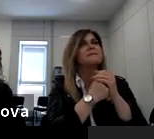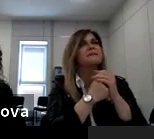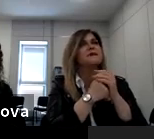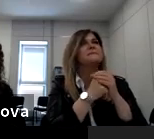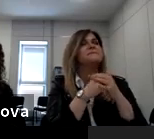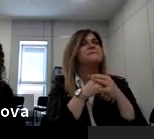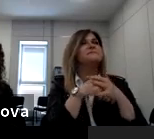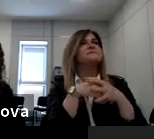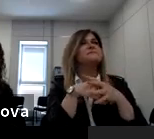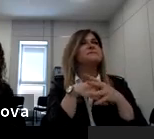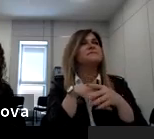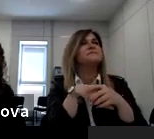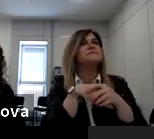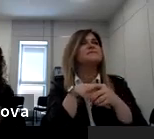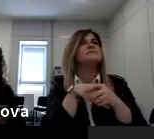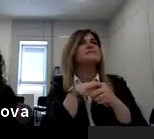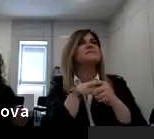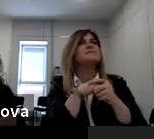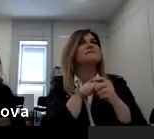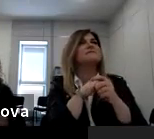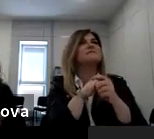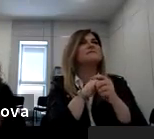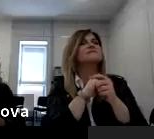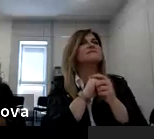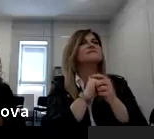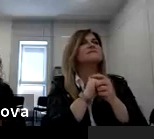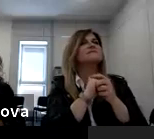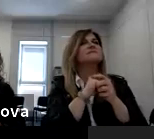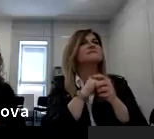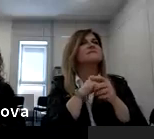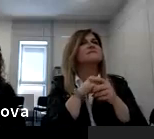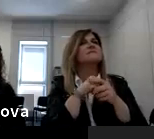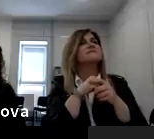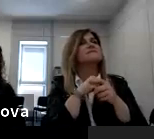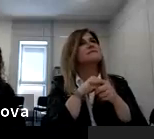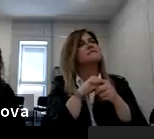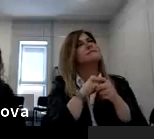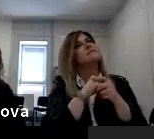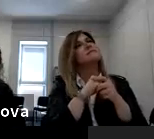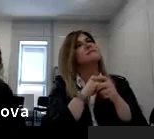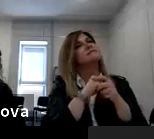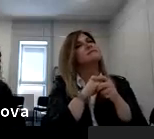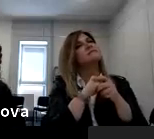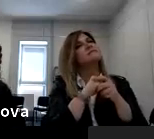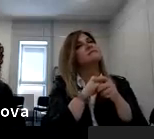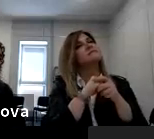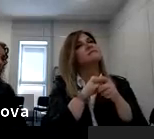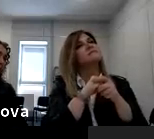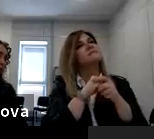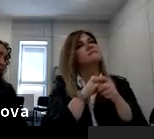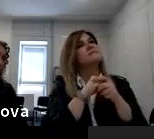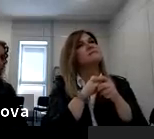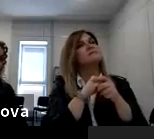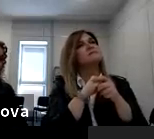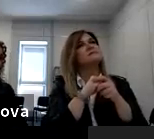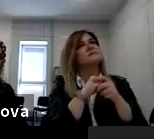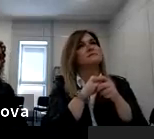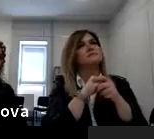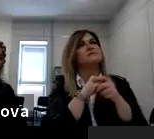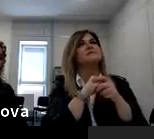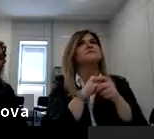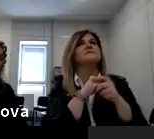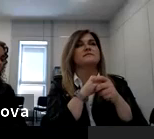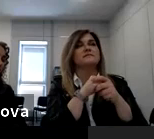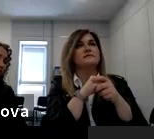and we will also make new slim with new optics, as I said already, and some new models of lace